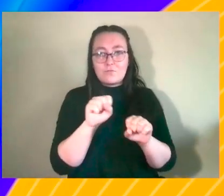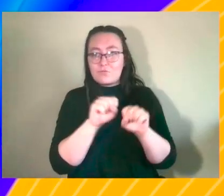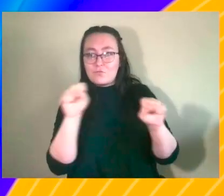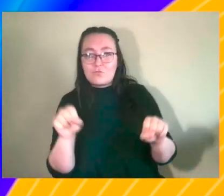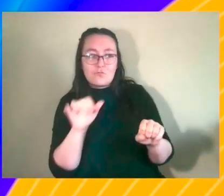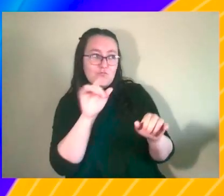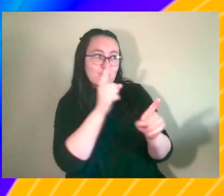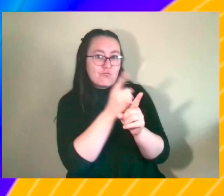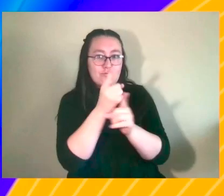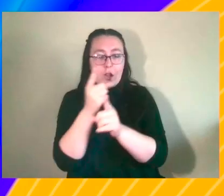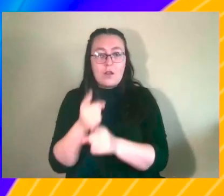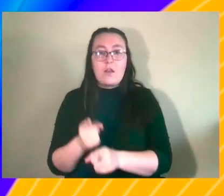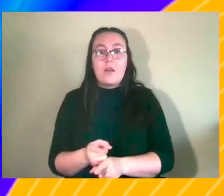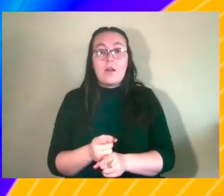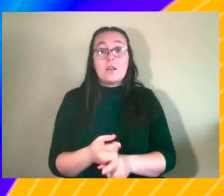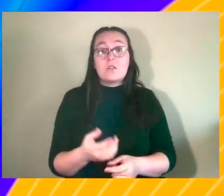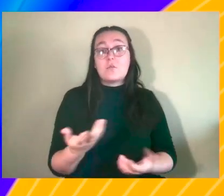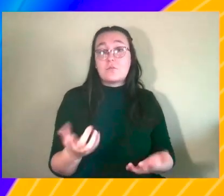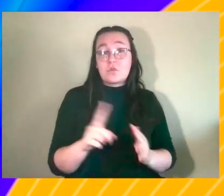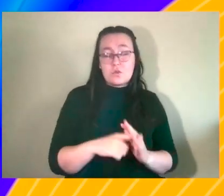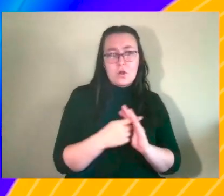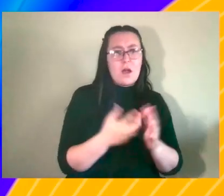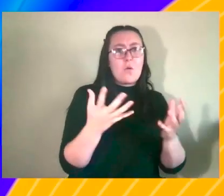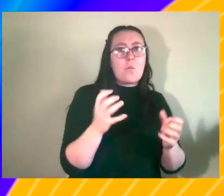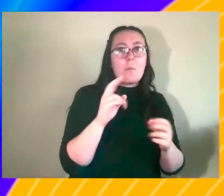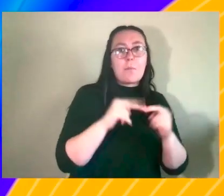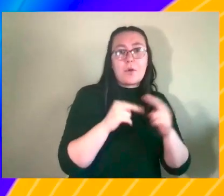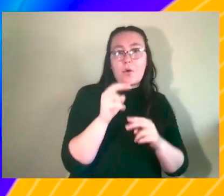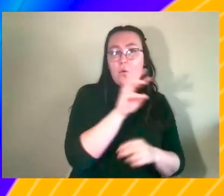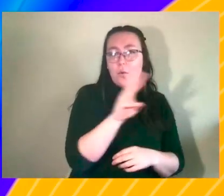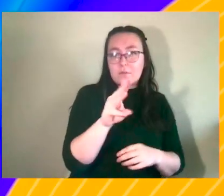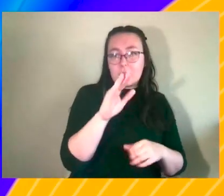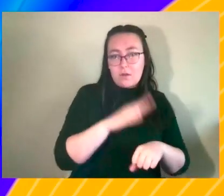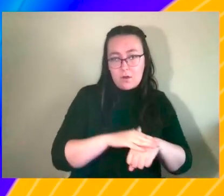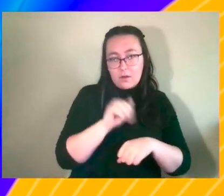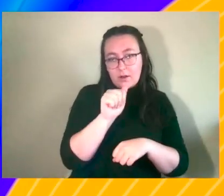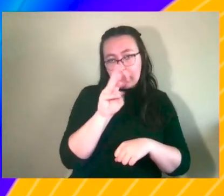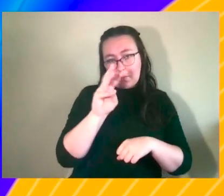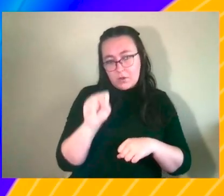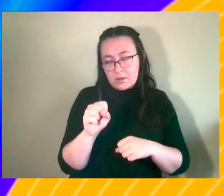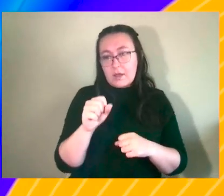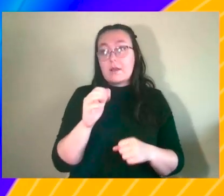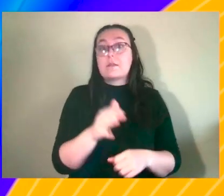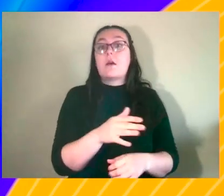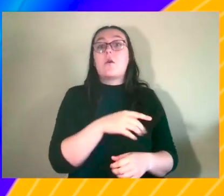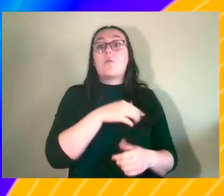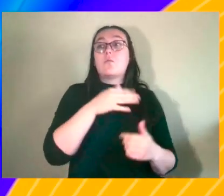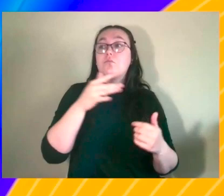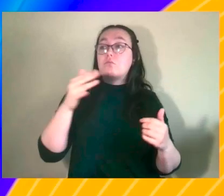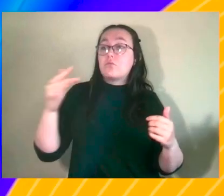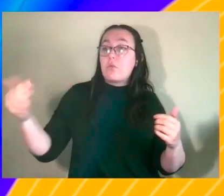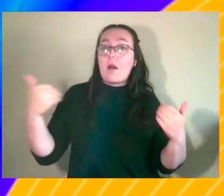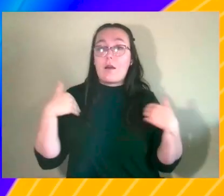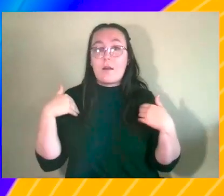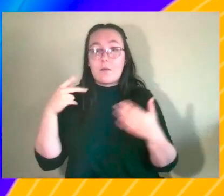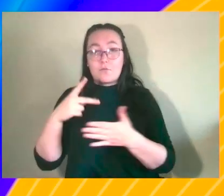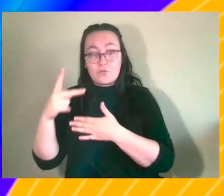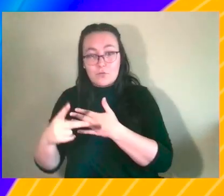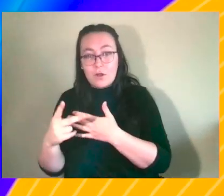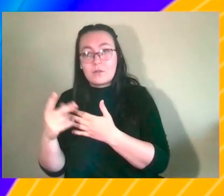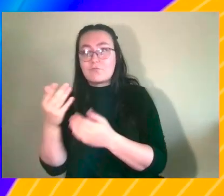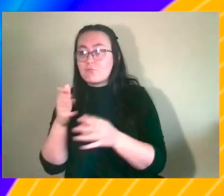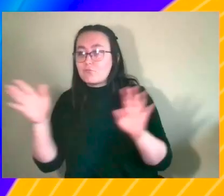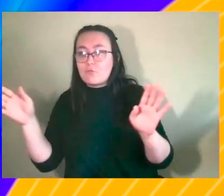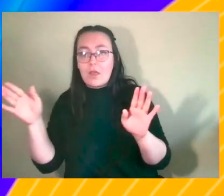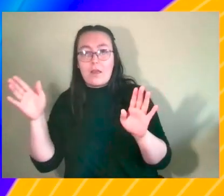a website on AWS, to having a fully formed project that's well architected, that has everything that you need to invite your teams to, and you can start